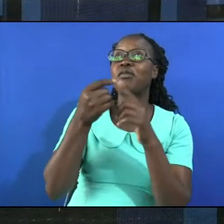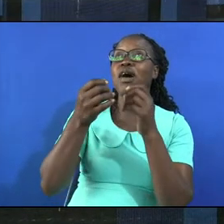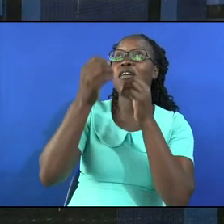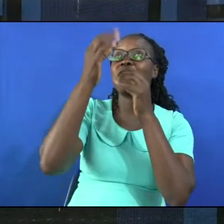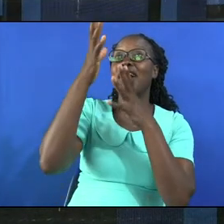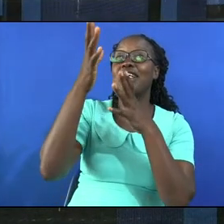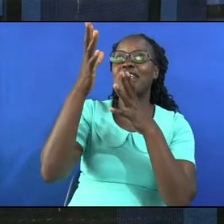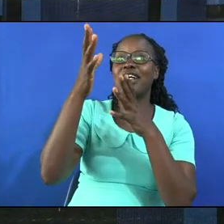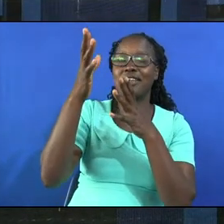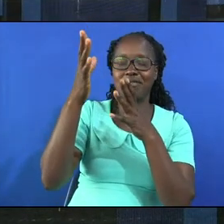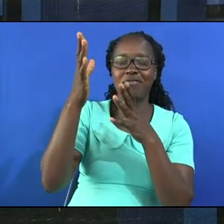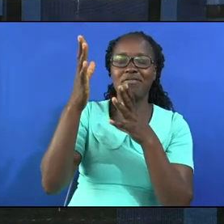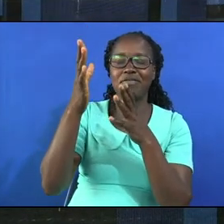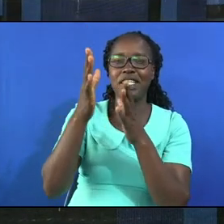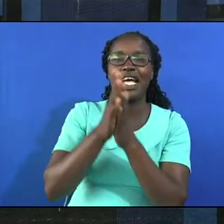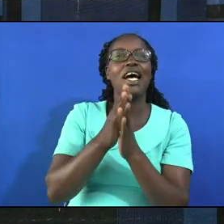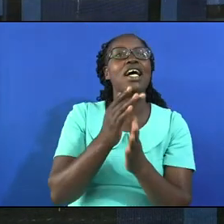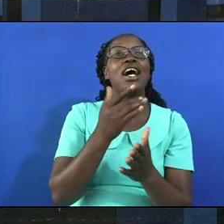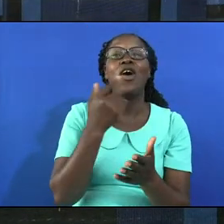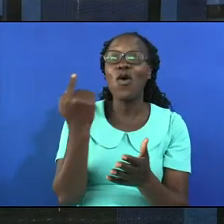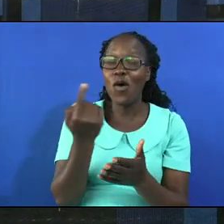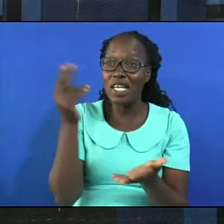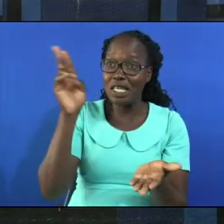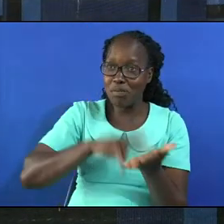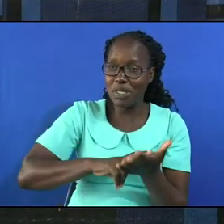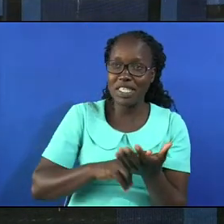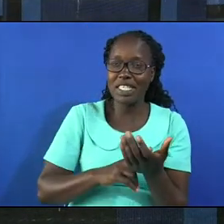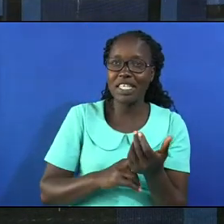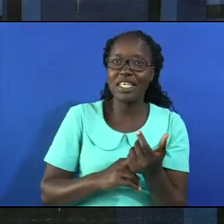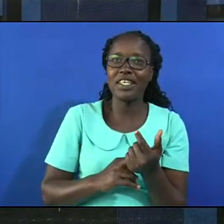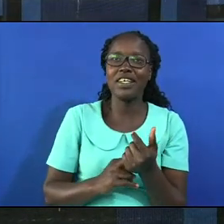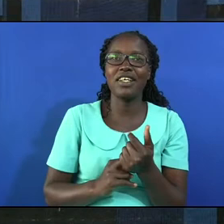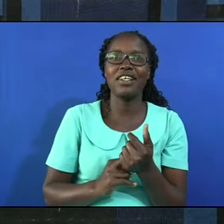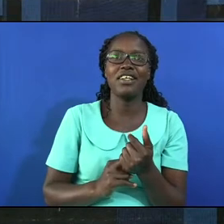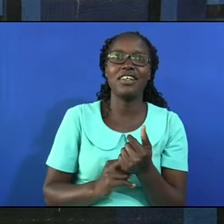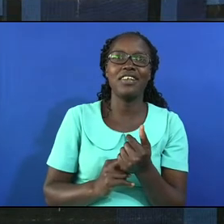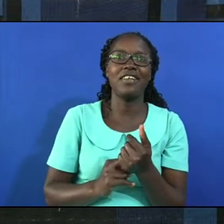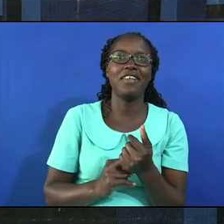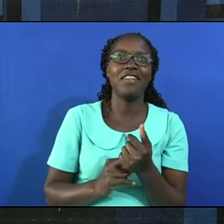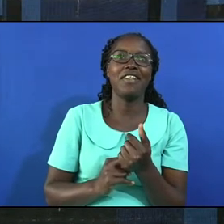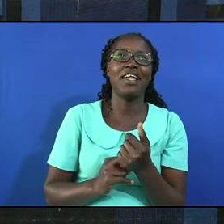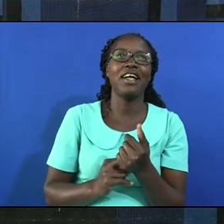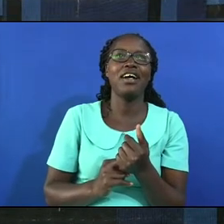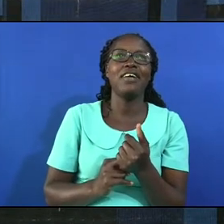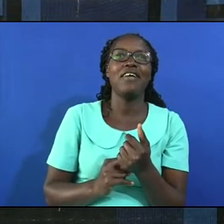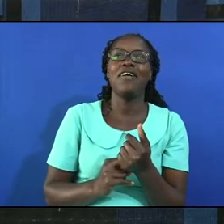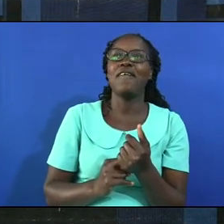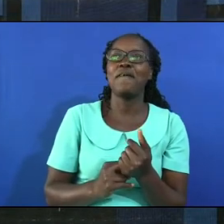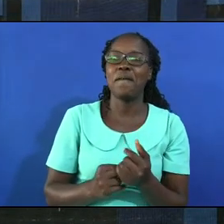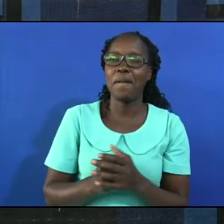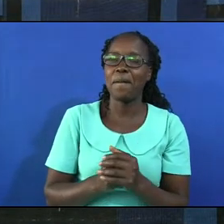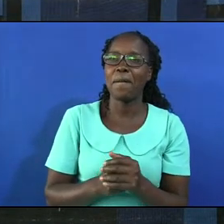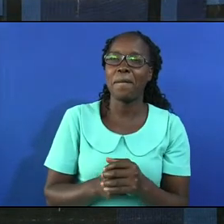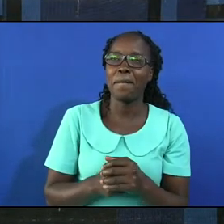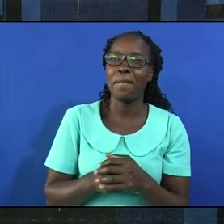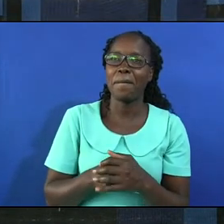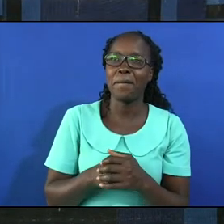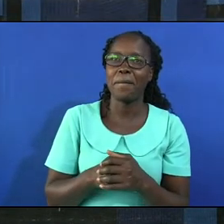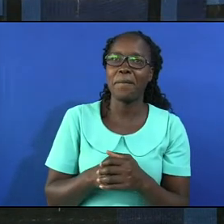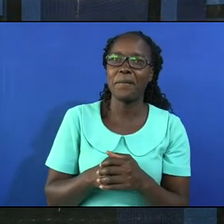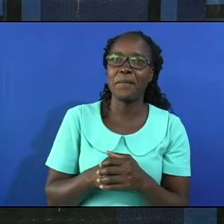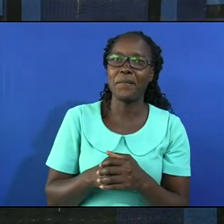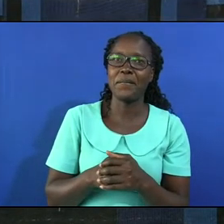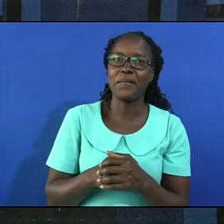from our Father. I'm saying that can only come from our Father. Amen. I say that can only come from our